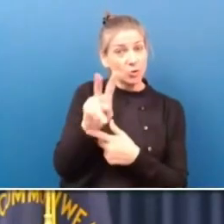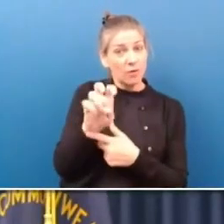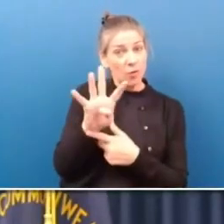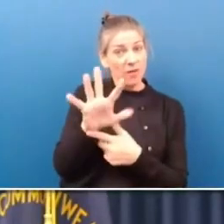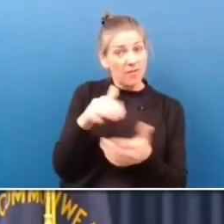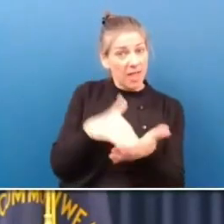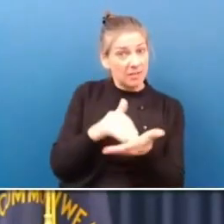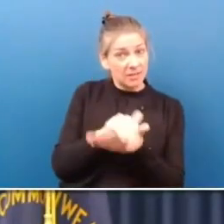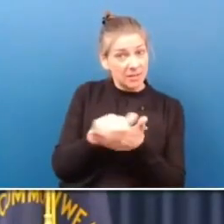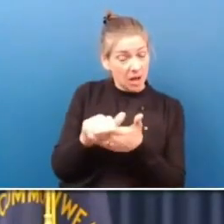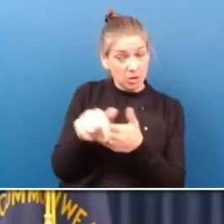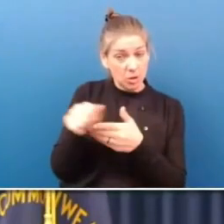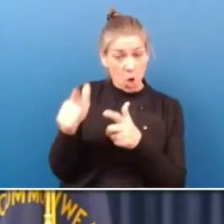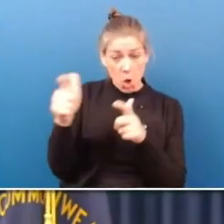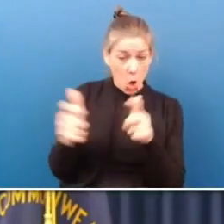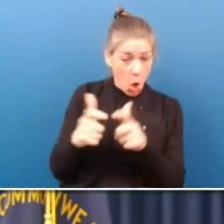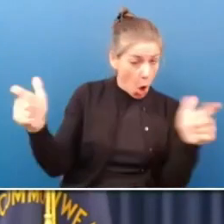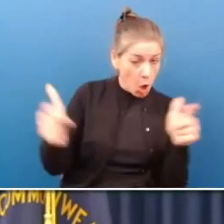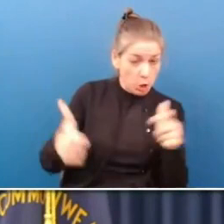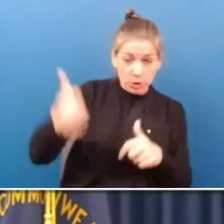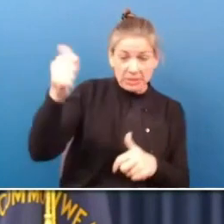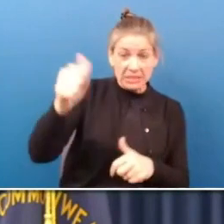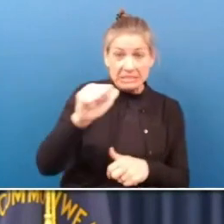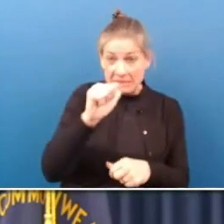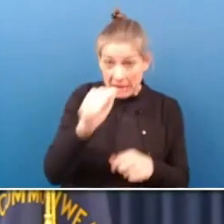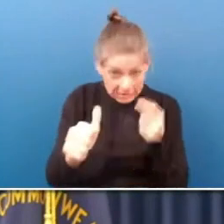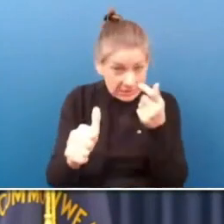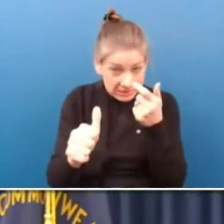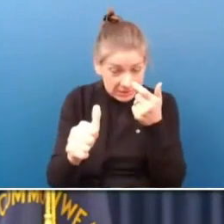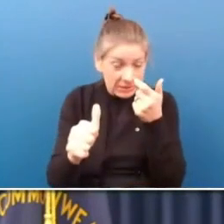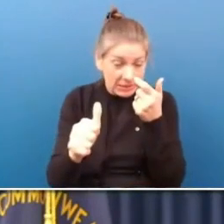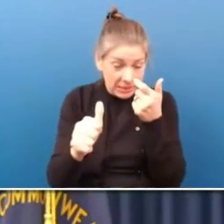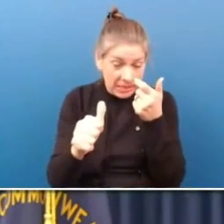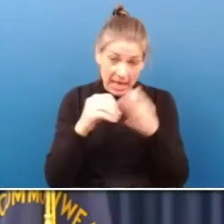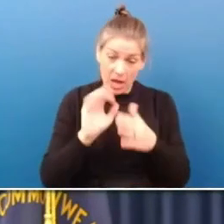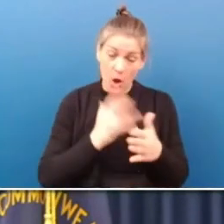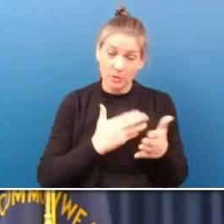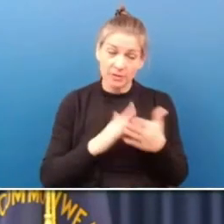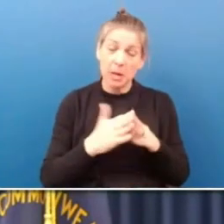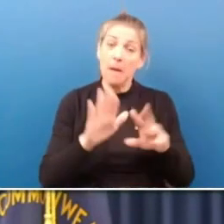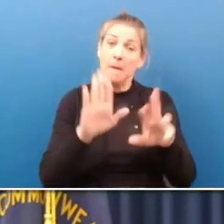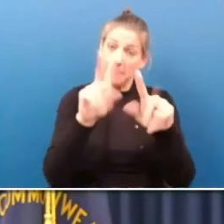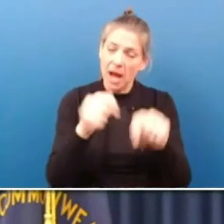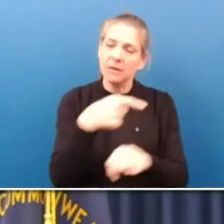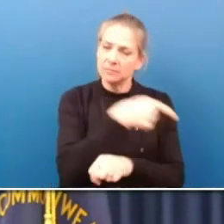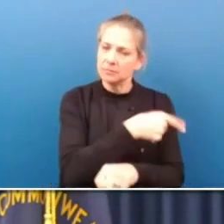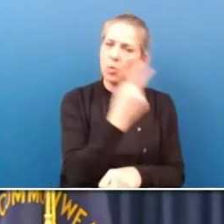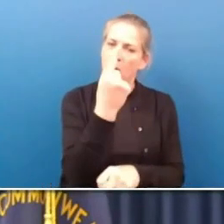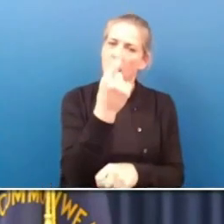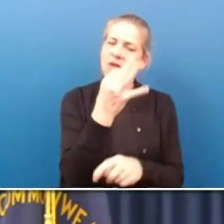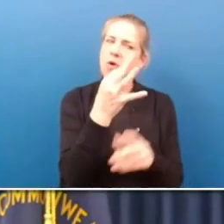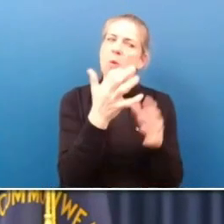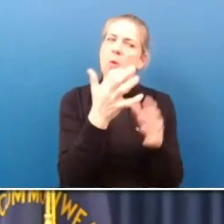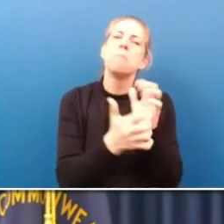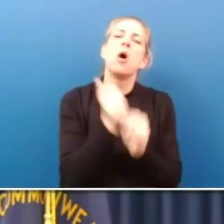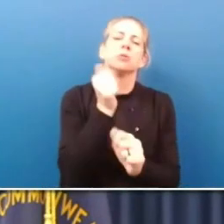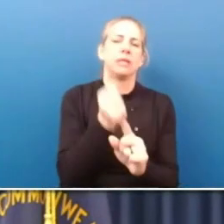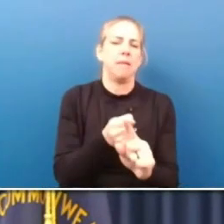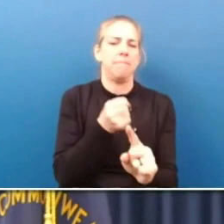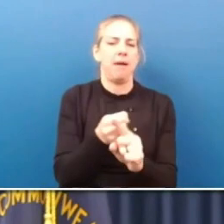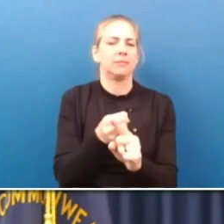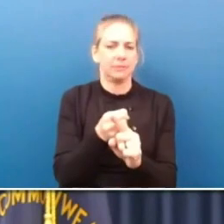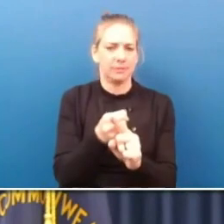the largest individual receipt of money that we've had in our city, but it's going to be one of the most impactful. We're going to be reaching